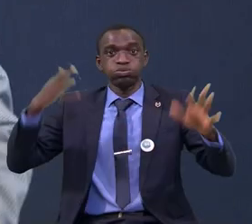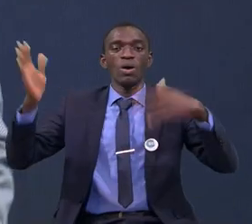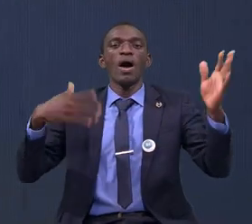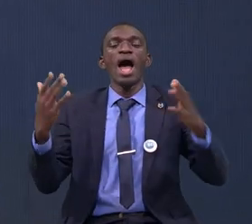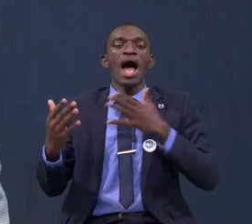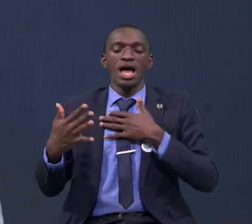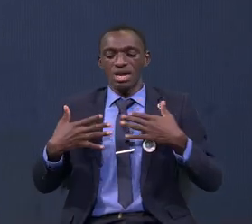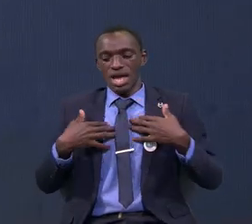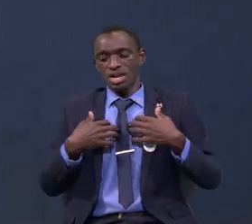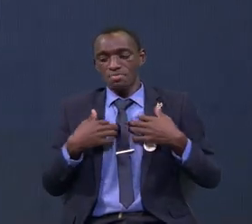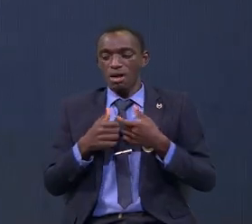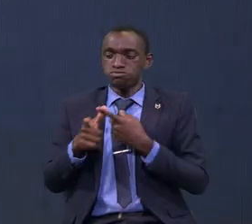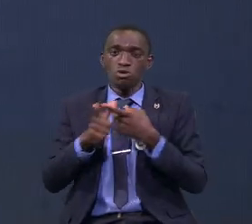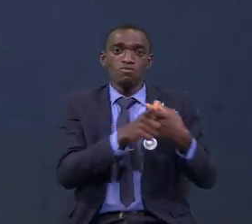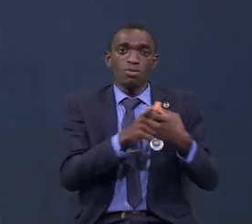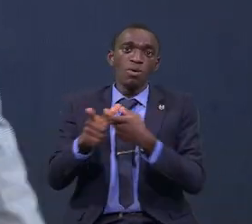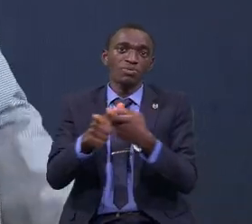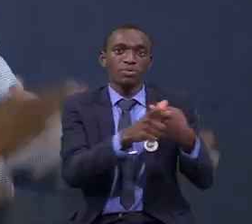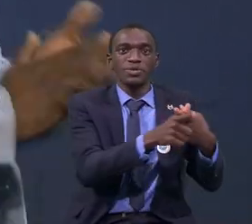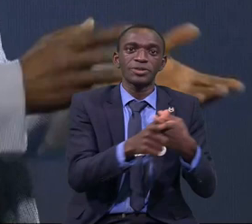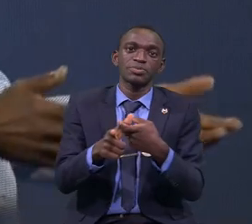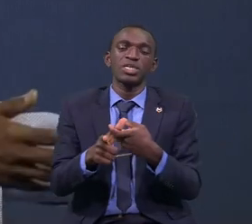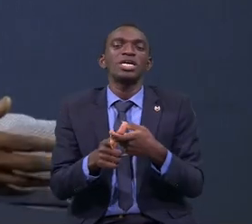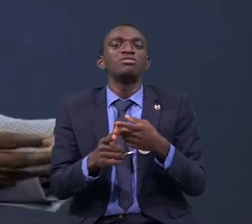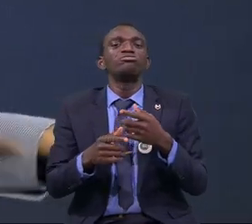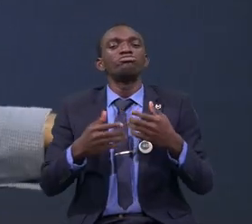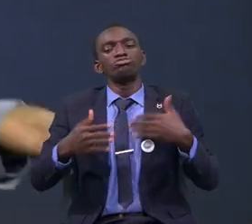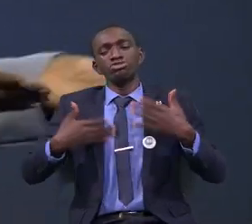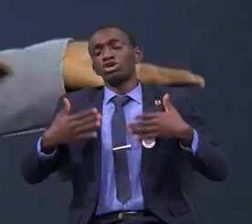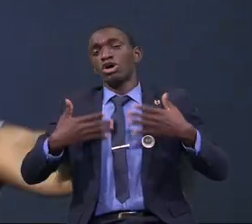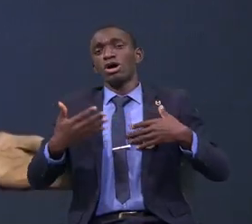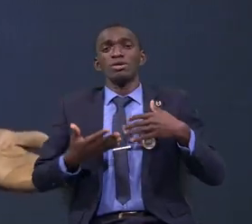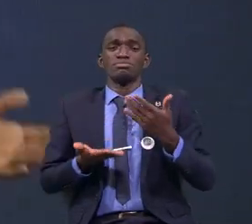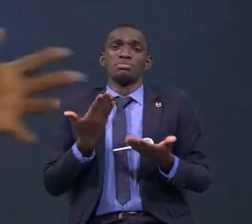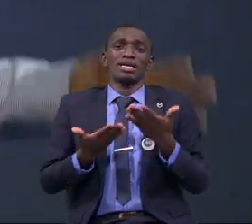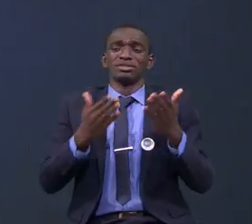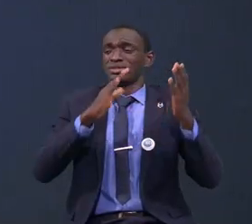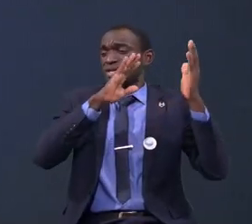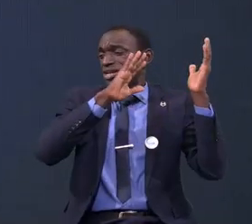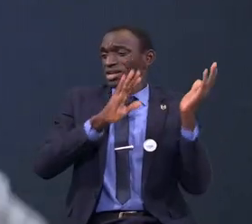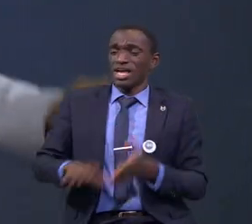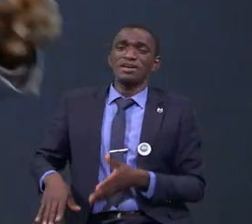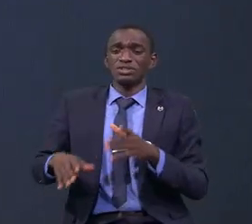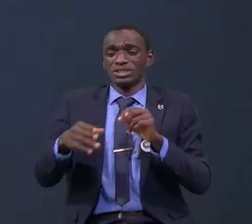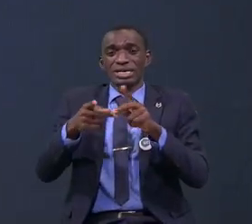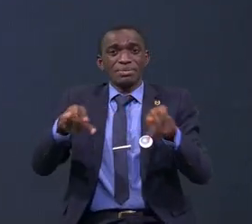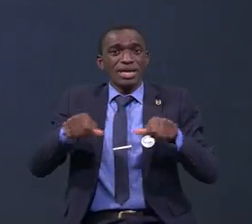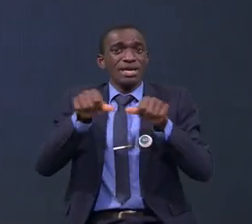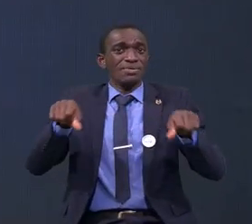Animals may run up and down. Joy might have left the vicinity where you